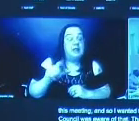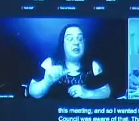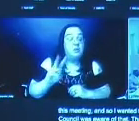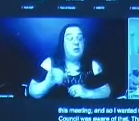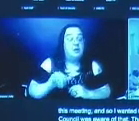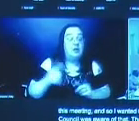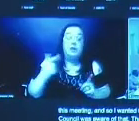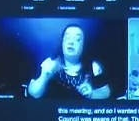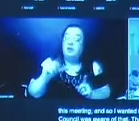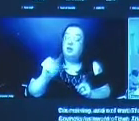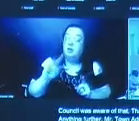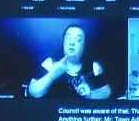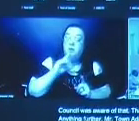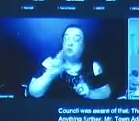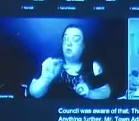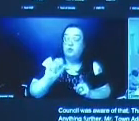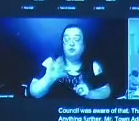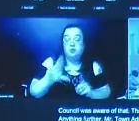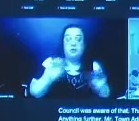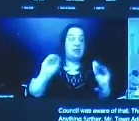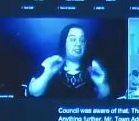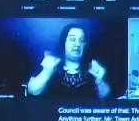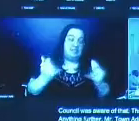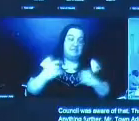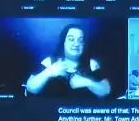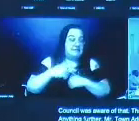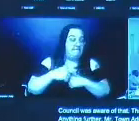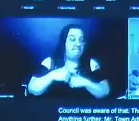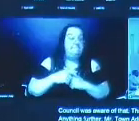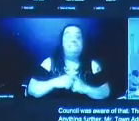No, sir, nothing at this time. All right.